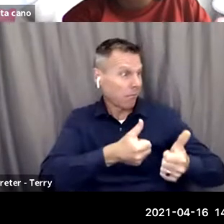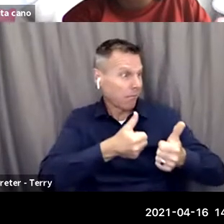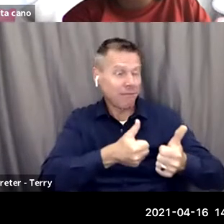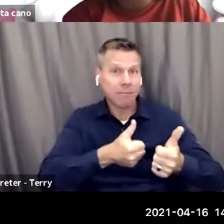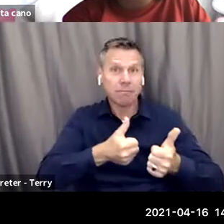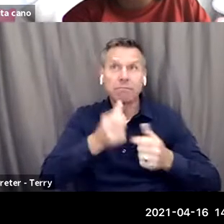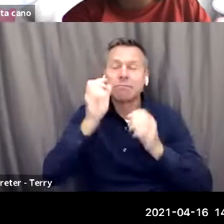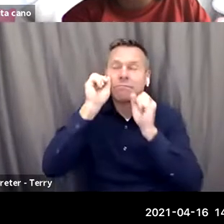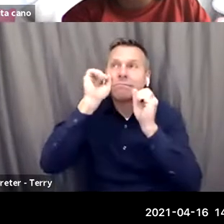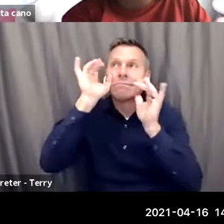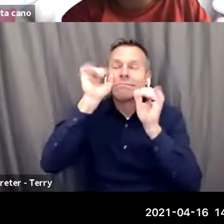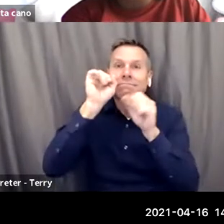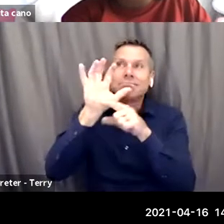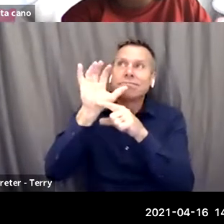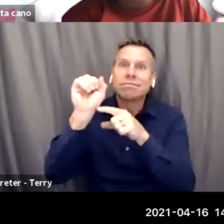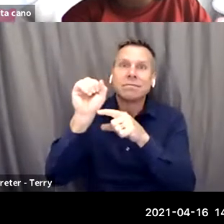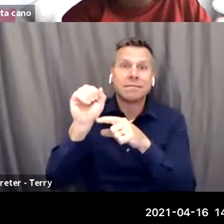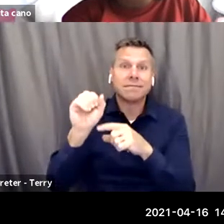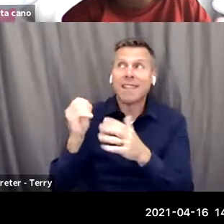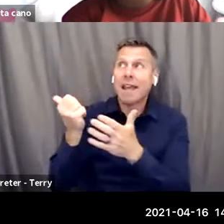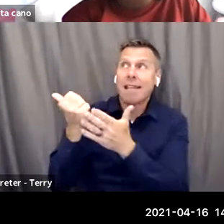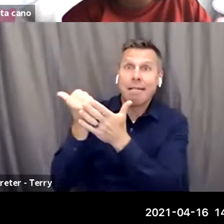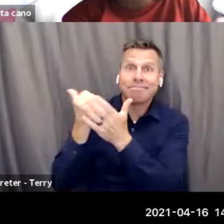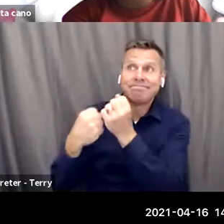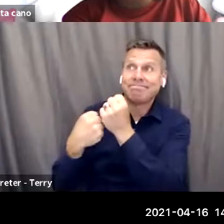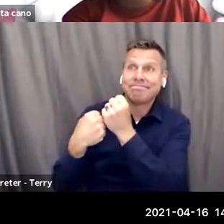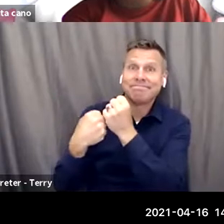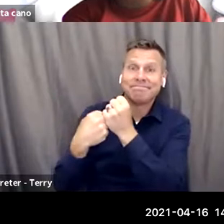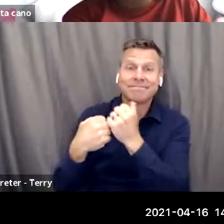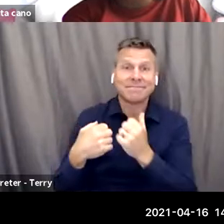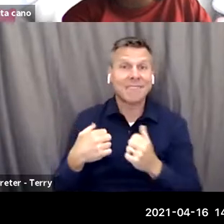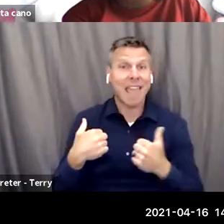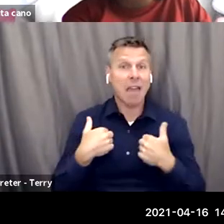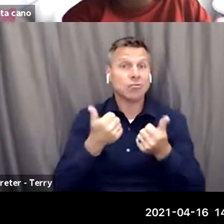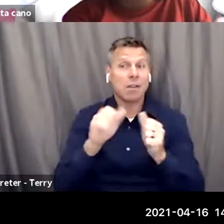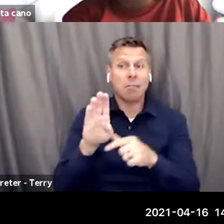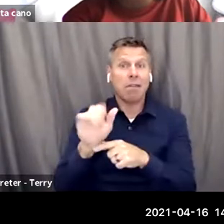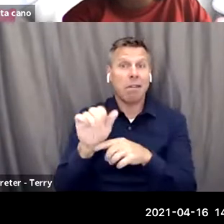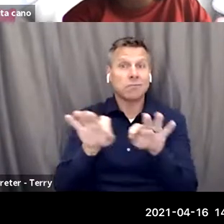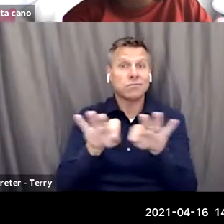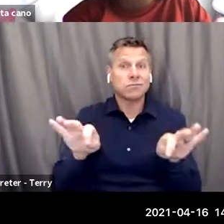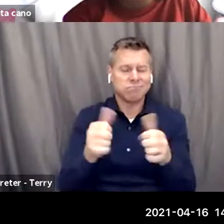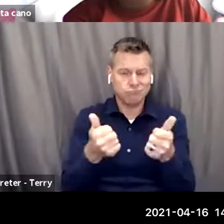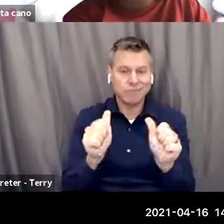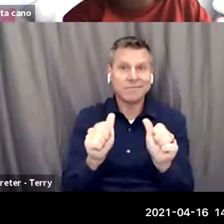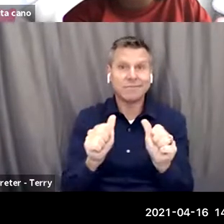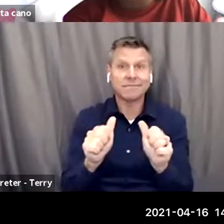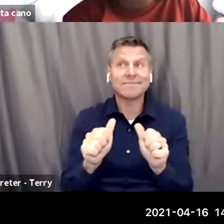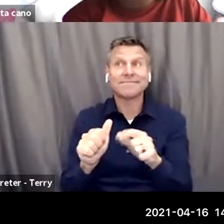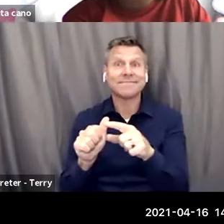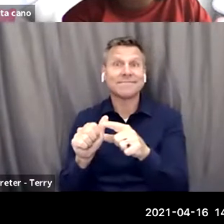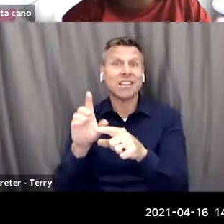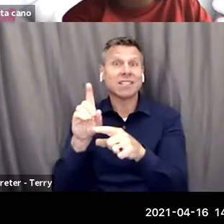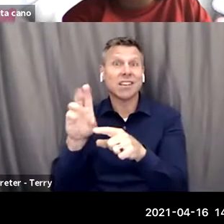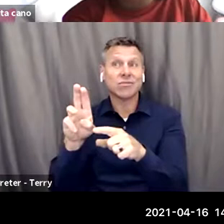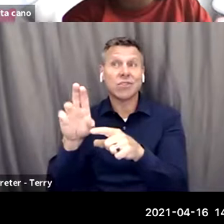an amazing mentor. By the time I was pursuing my bachelor's degree, Dr. Barbara Owen took